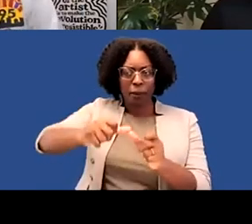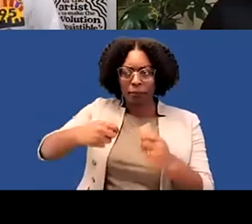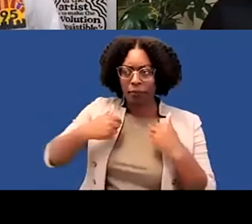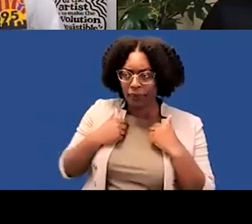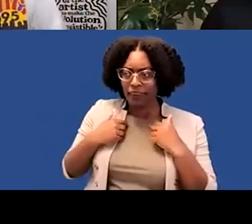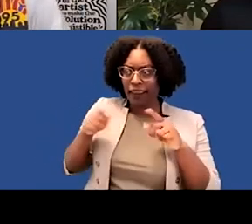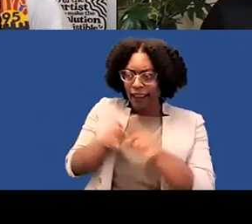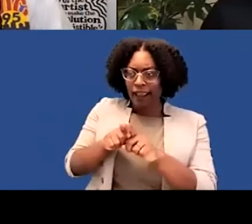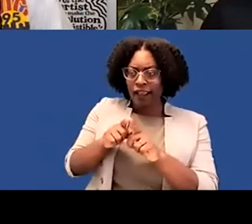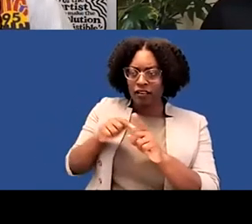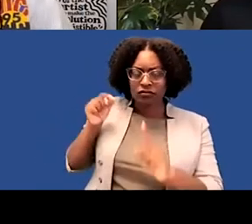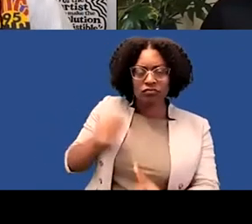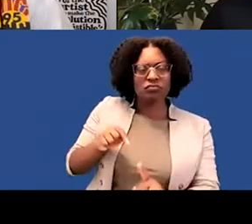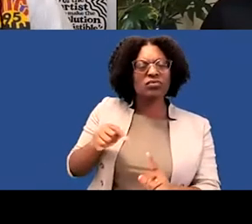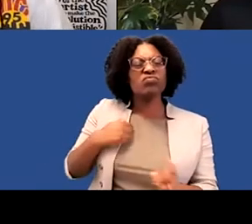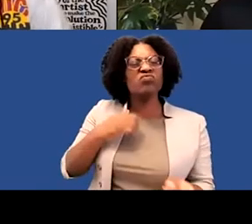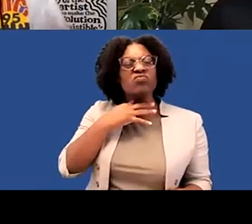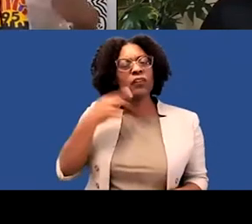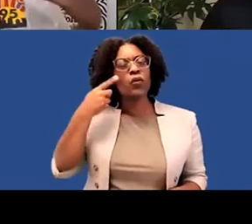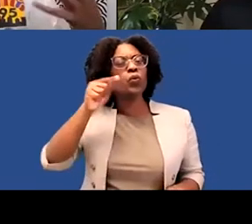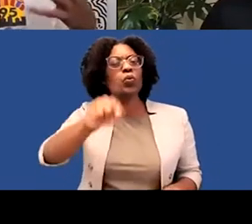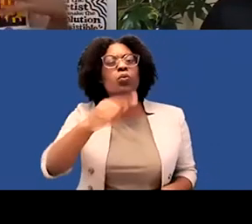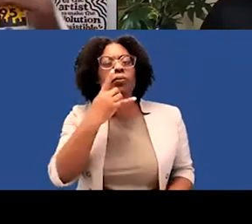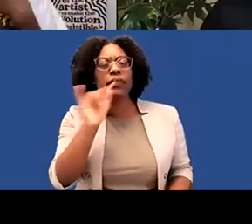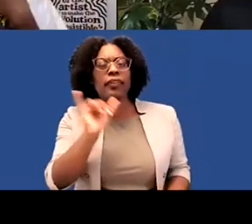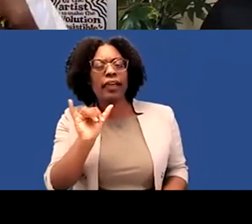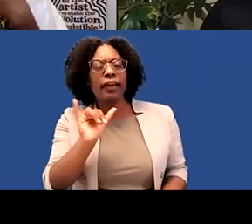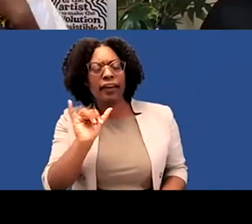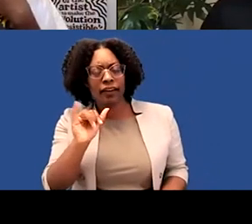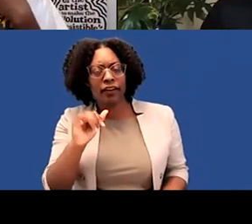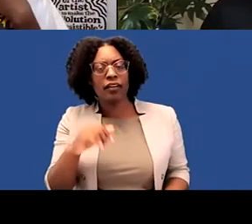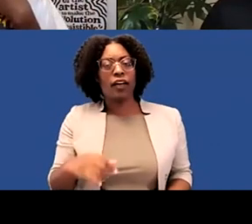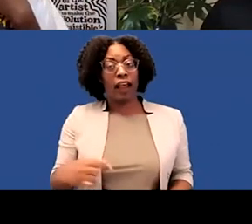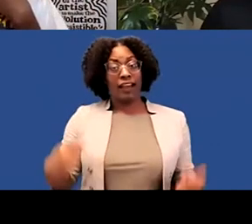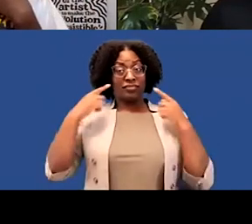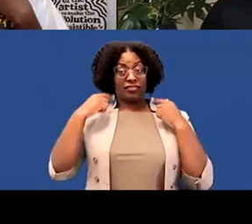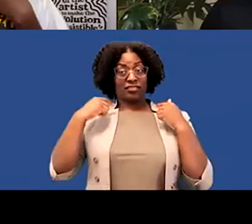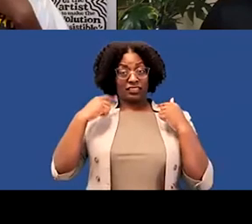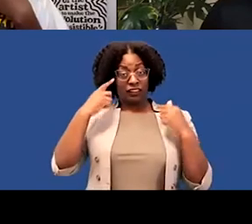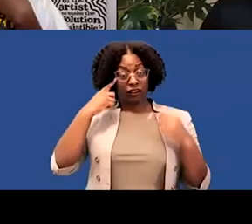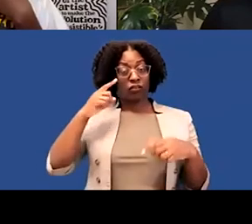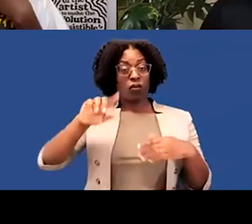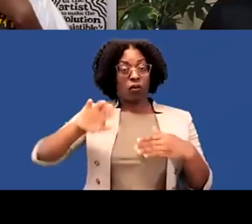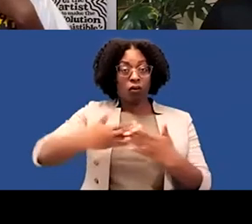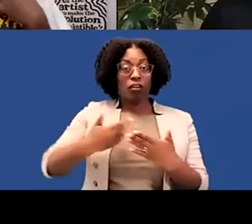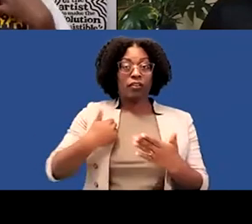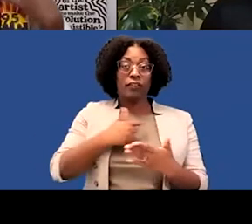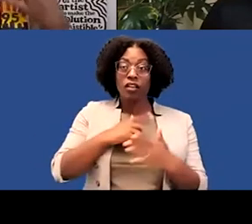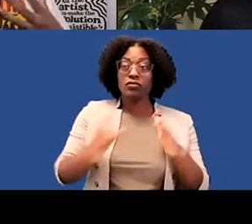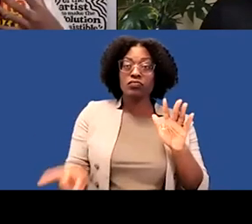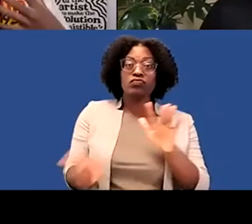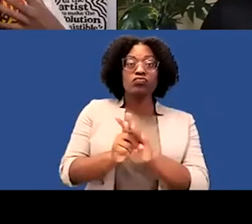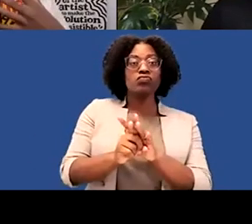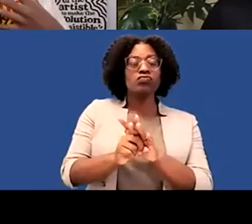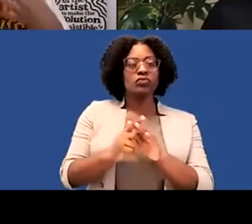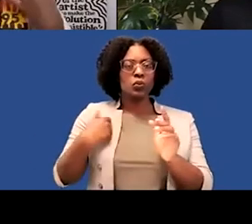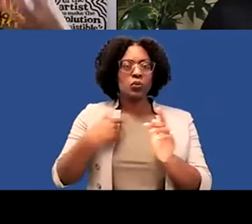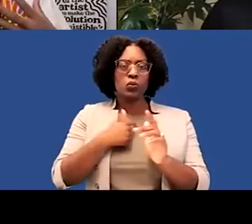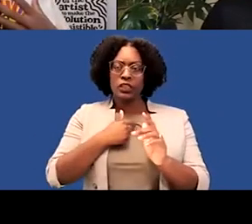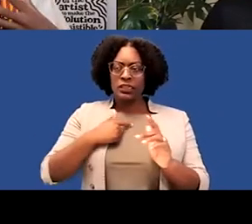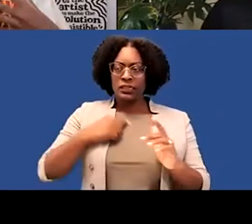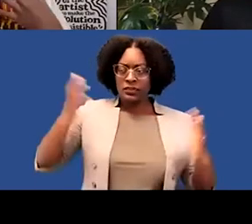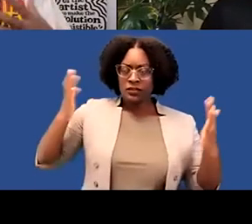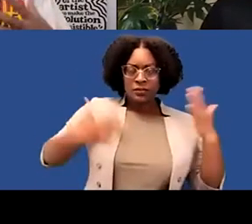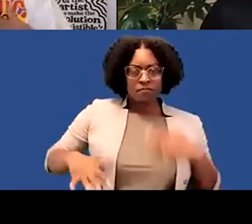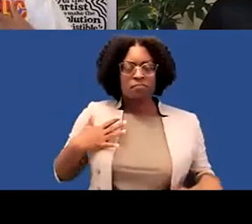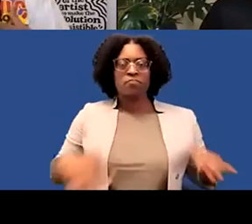things, but I think we've all shown up and adorned ourselves in these very specific ways as well. And I wonder if we could maybe